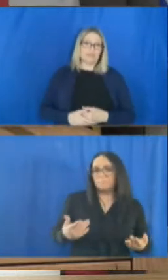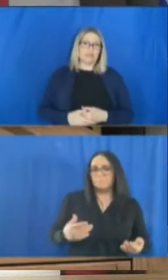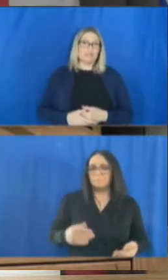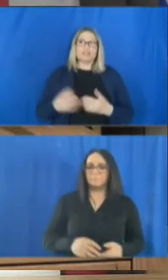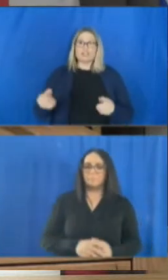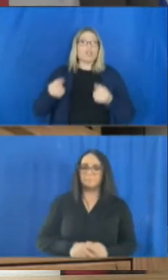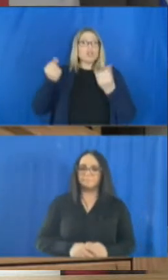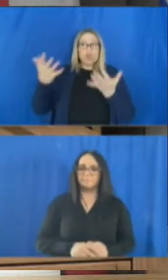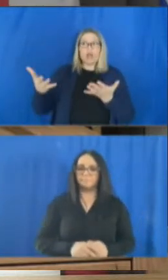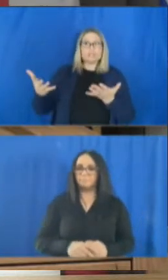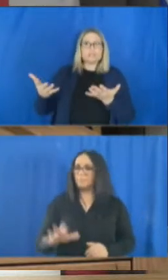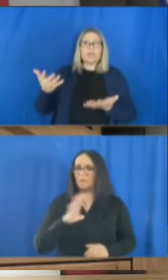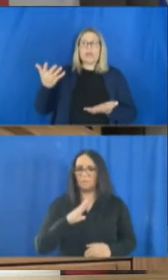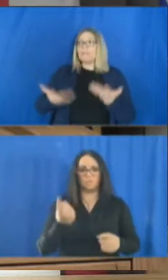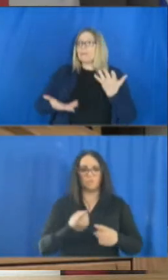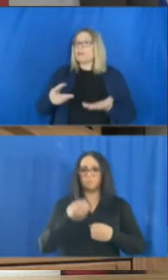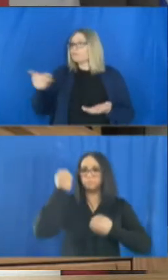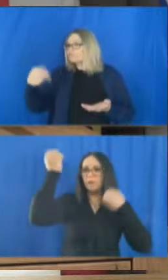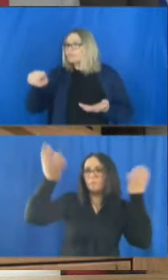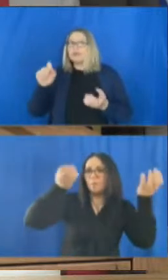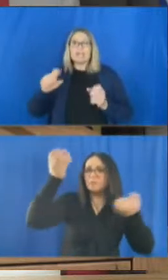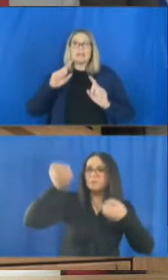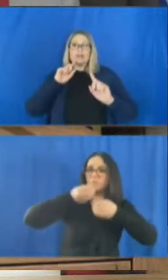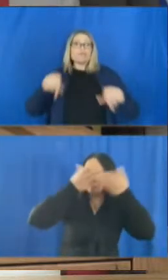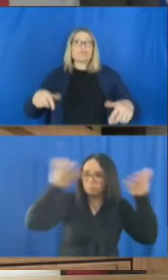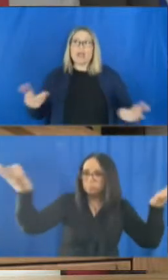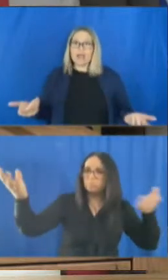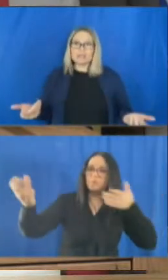it can. Thank you. Mr. Poitras, follow-up?